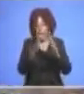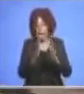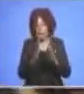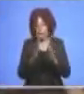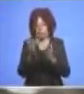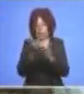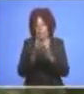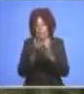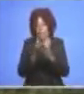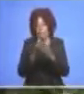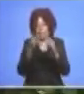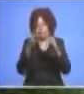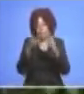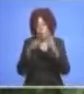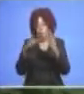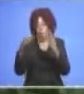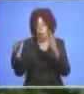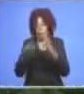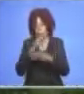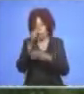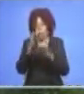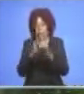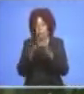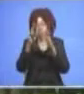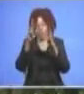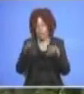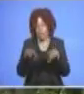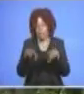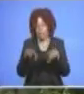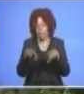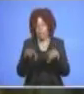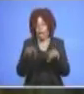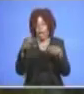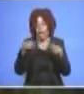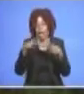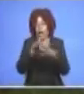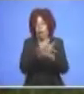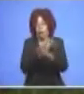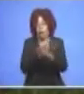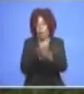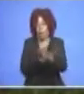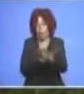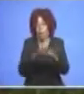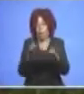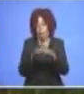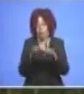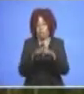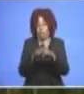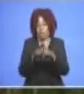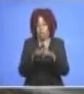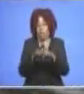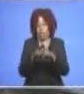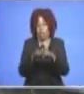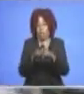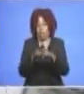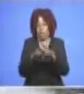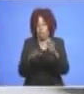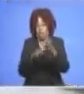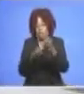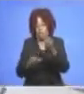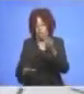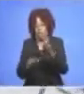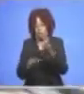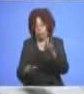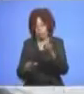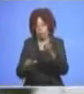several wires are connected to ensure that residents of the Mud have power. Sources tell us that a makeshift cesspit and water pipes